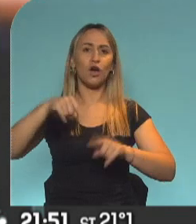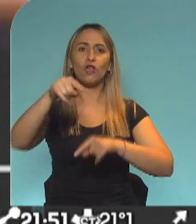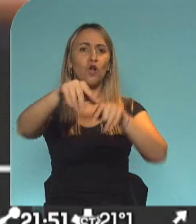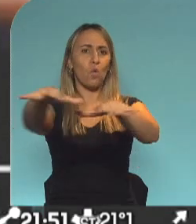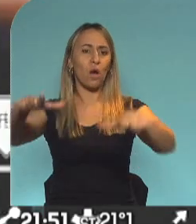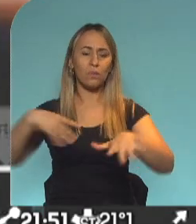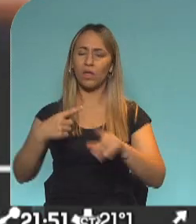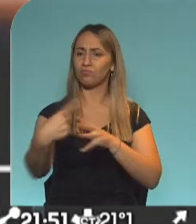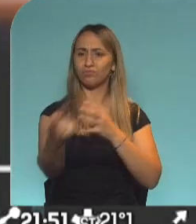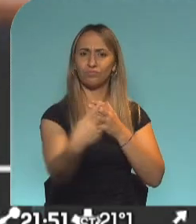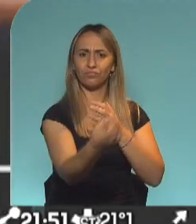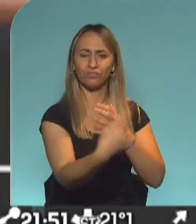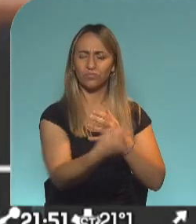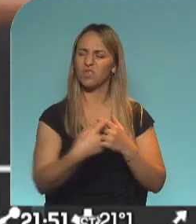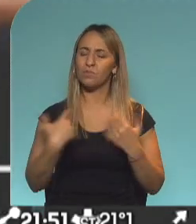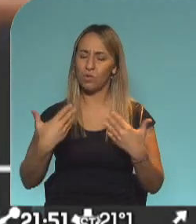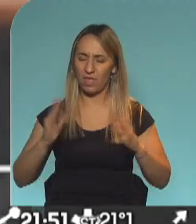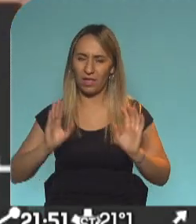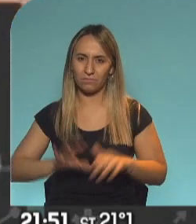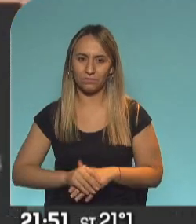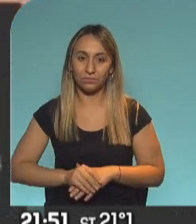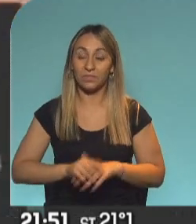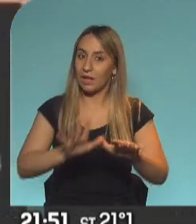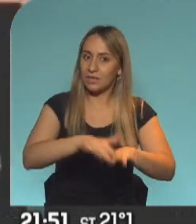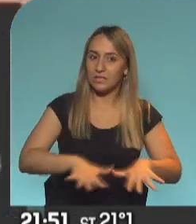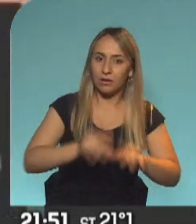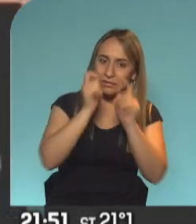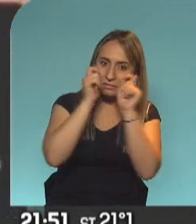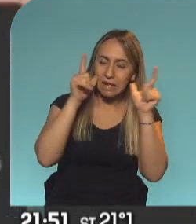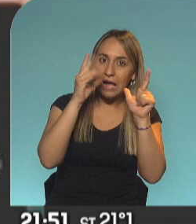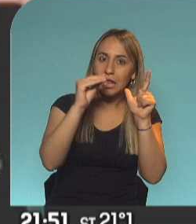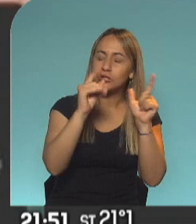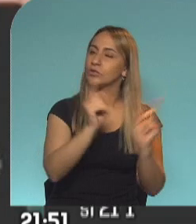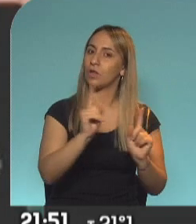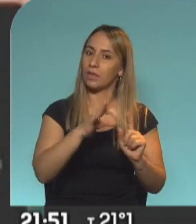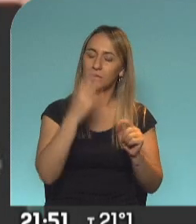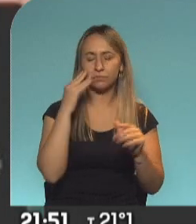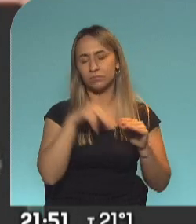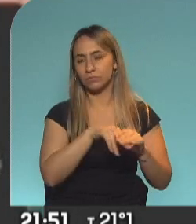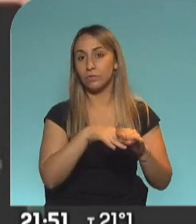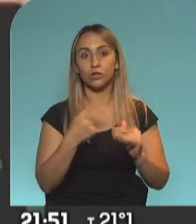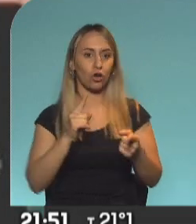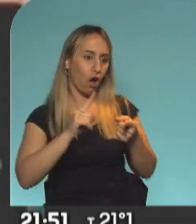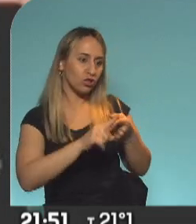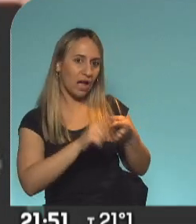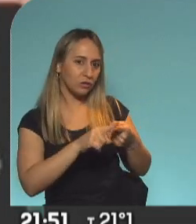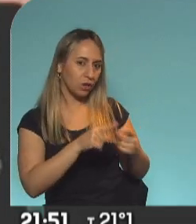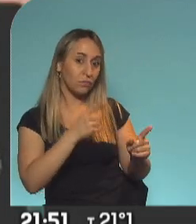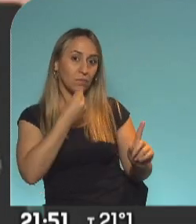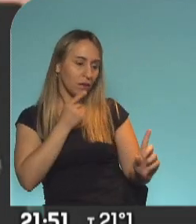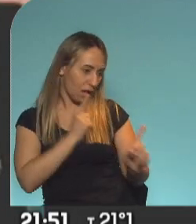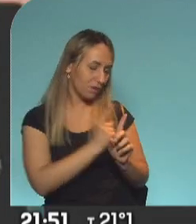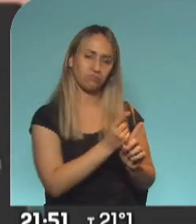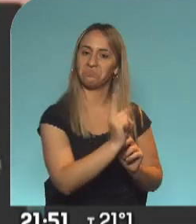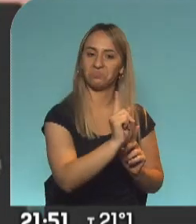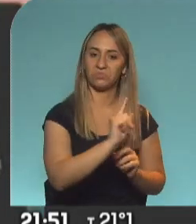stay up at night because he does need to social distance. And so people need to keep at least 2 meters away at all